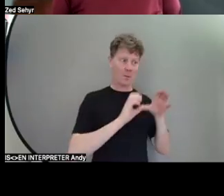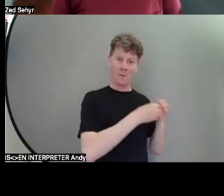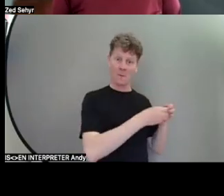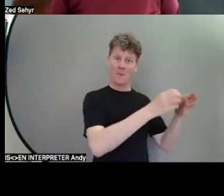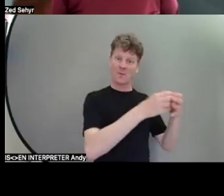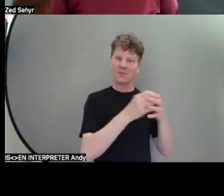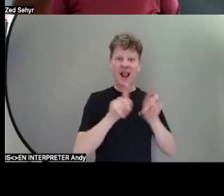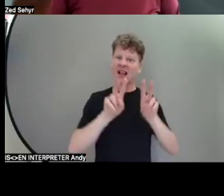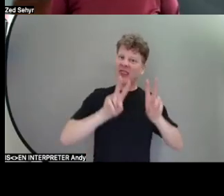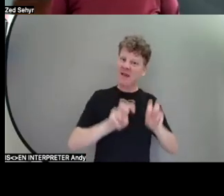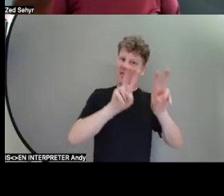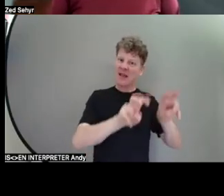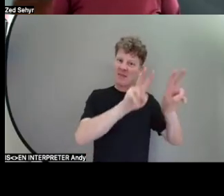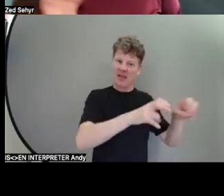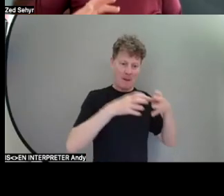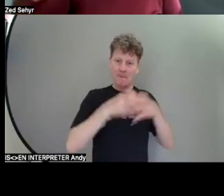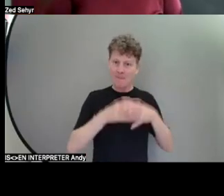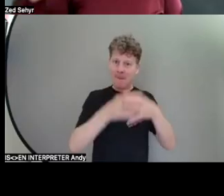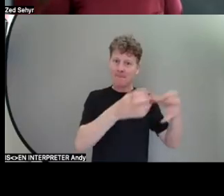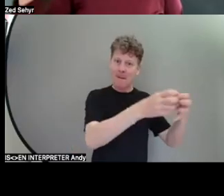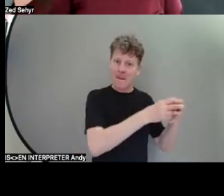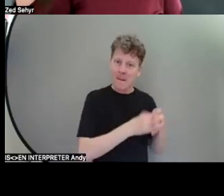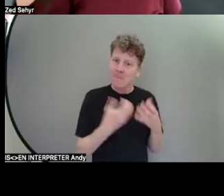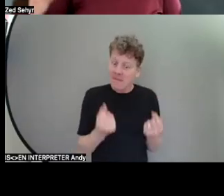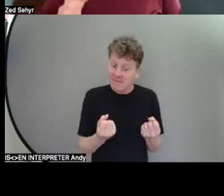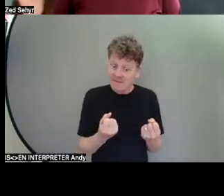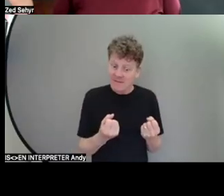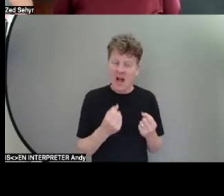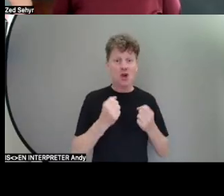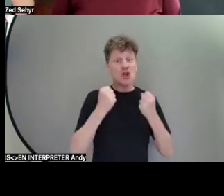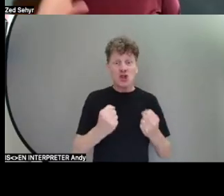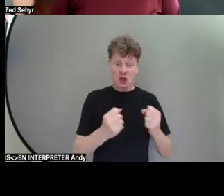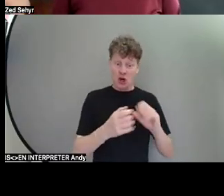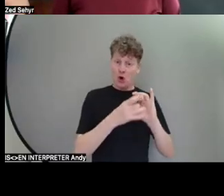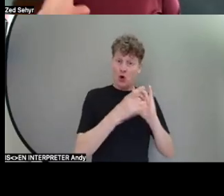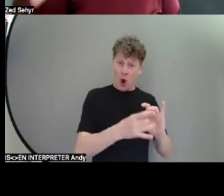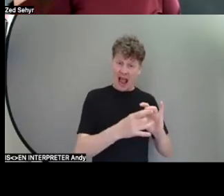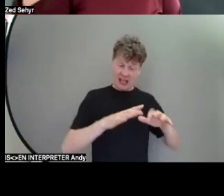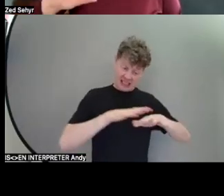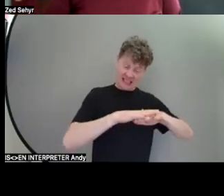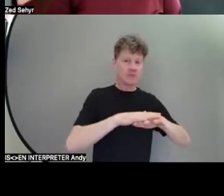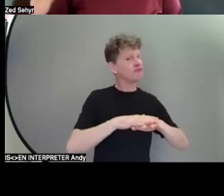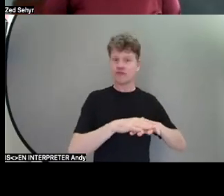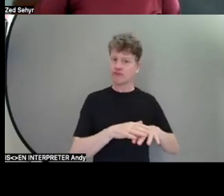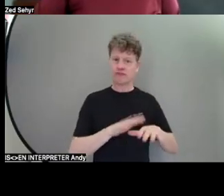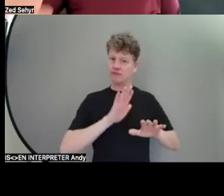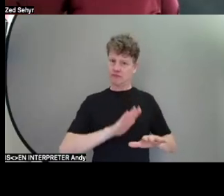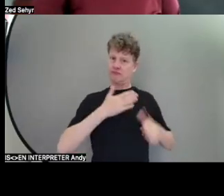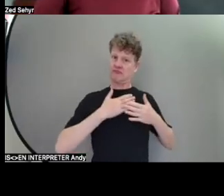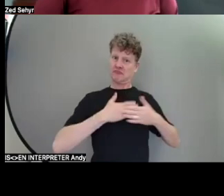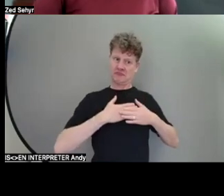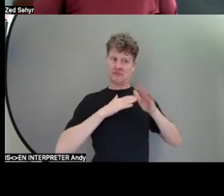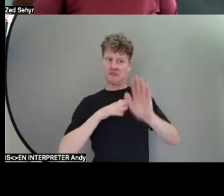thematic domains, but don't really connect as broadly across the different domains or different